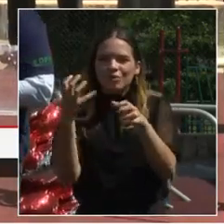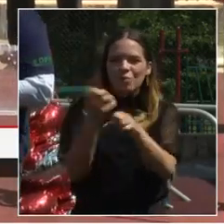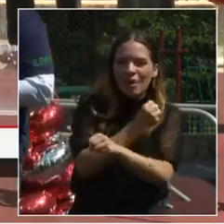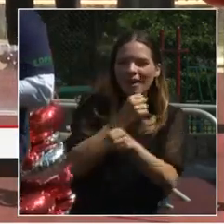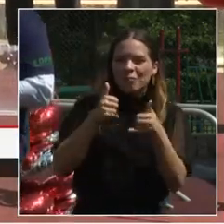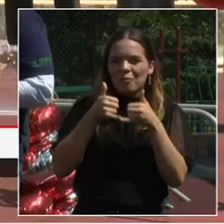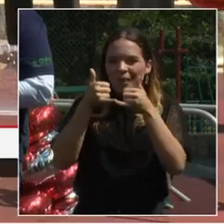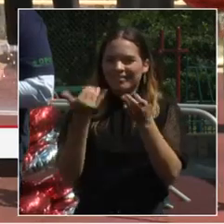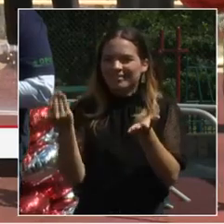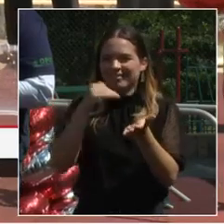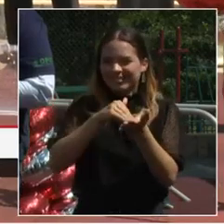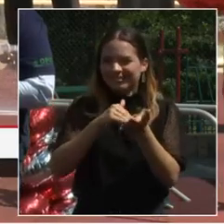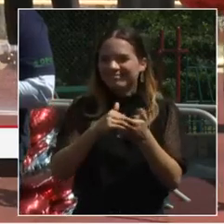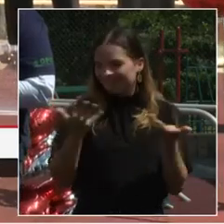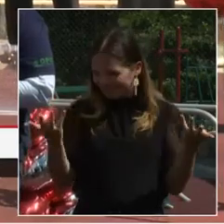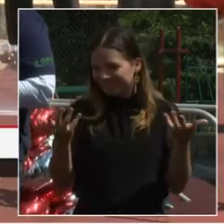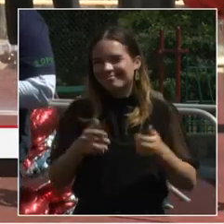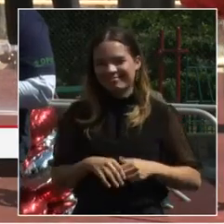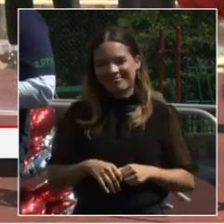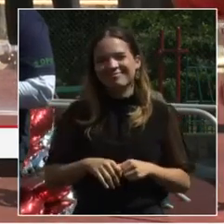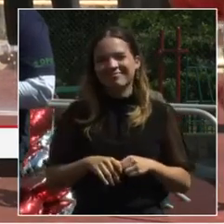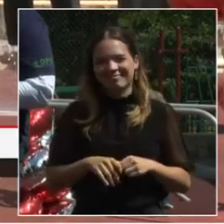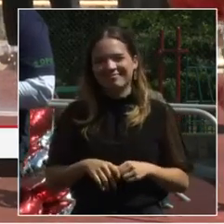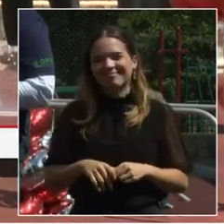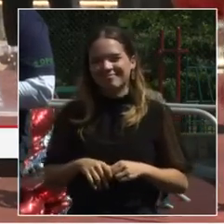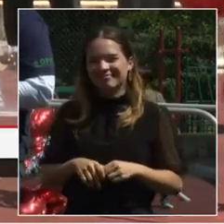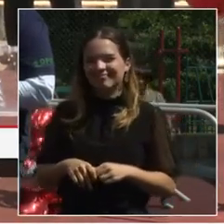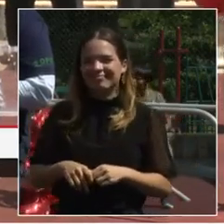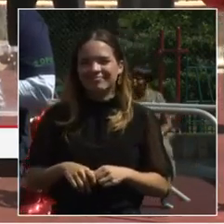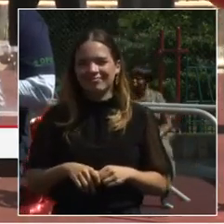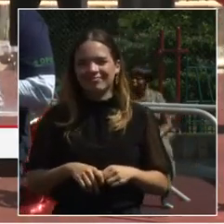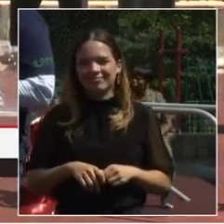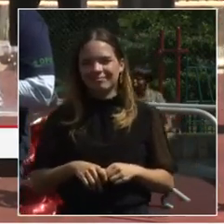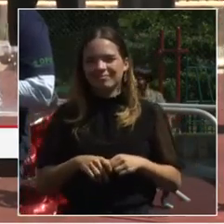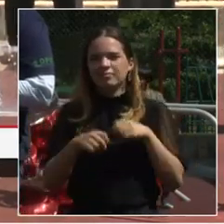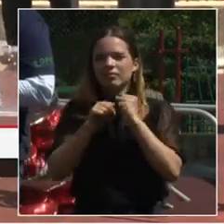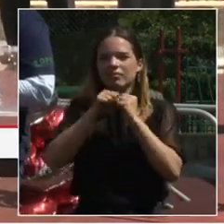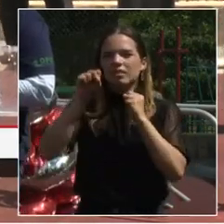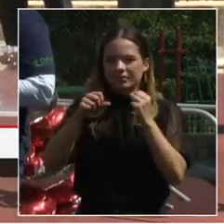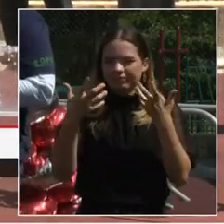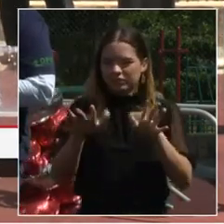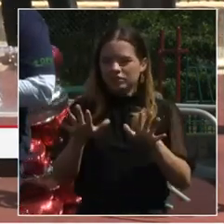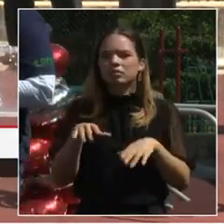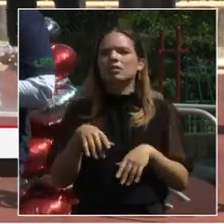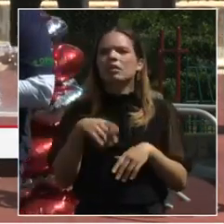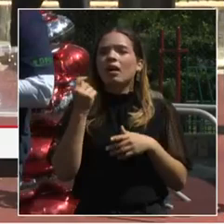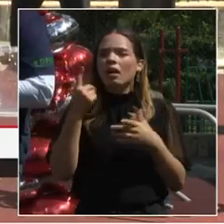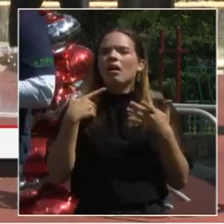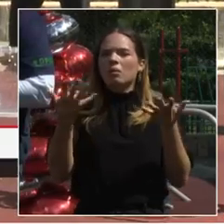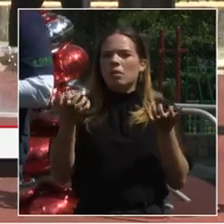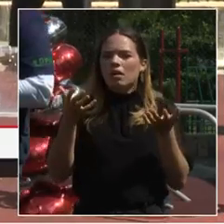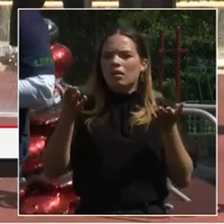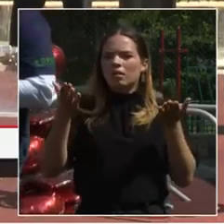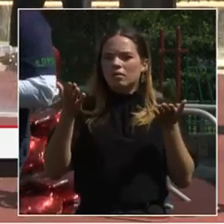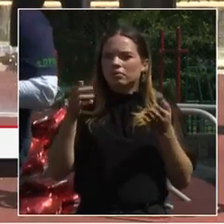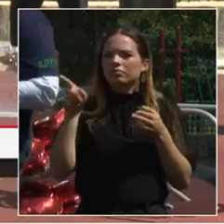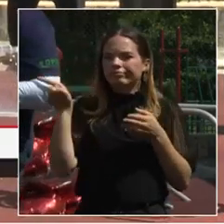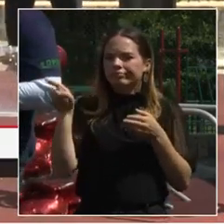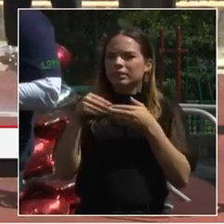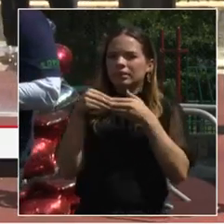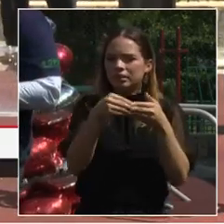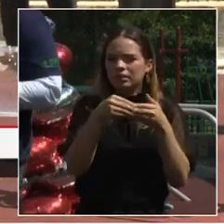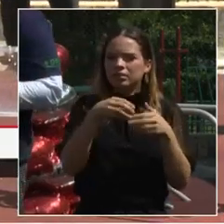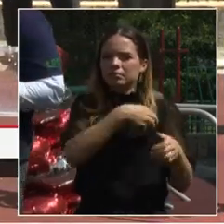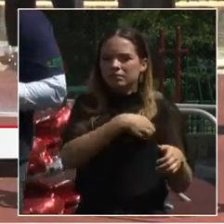So, without further ado, I just want to, welcome most of our leaders from AARP. I know we are waiting on the mayor to